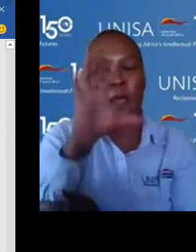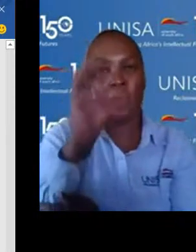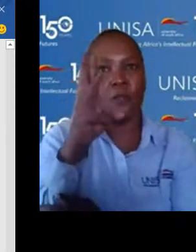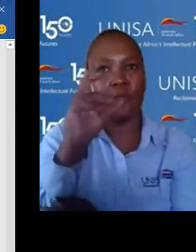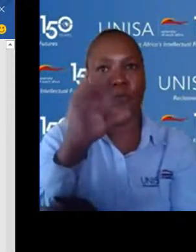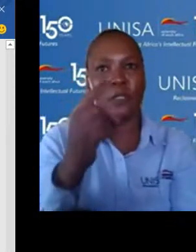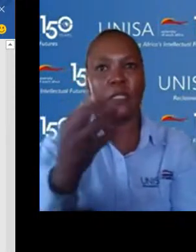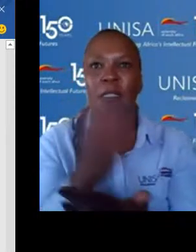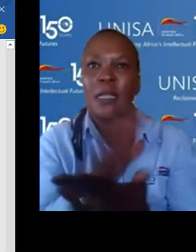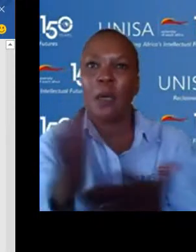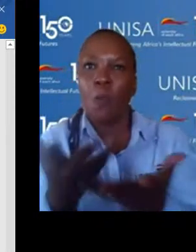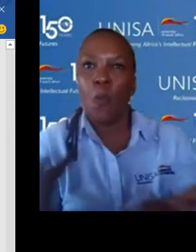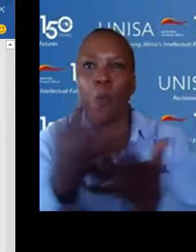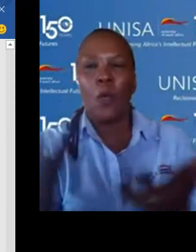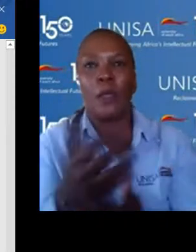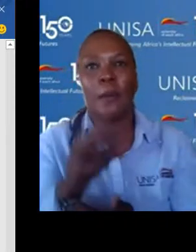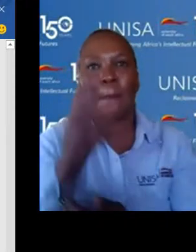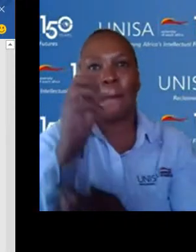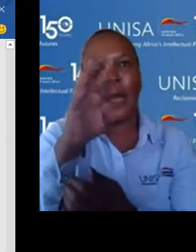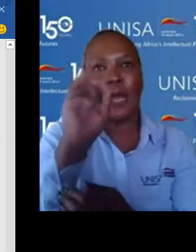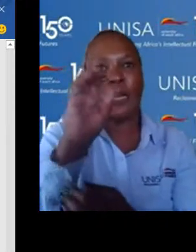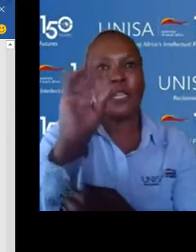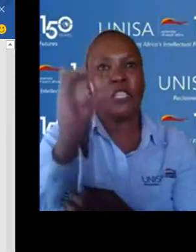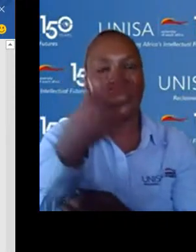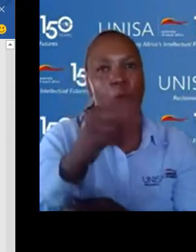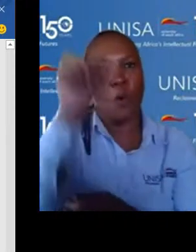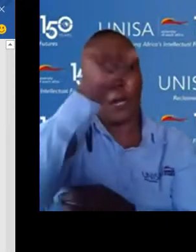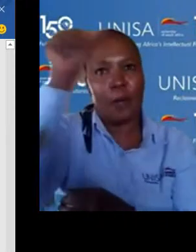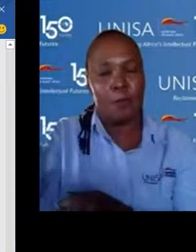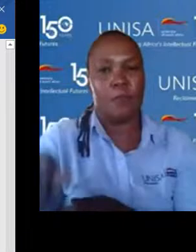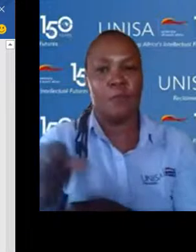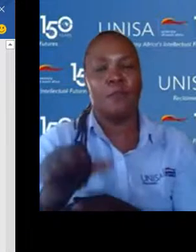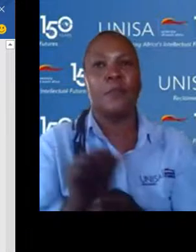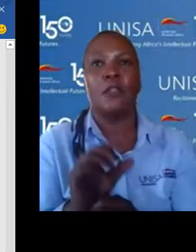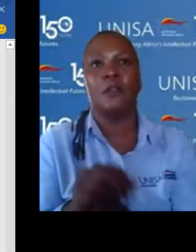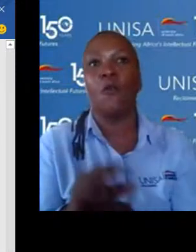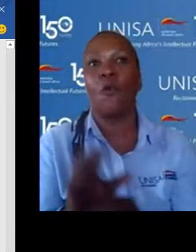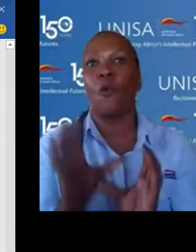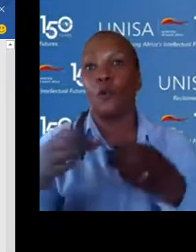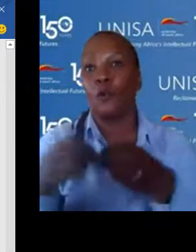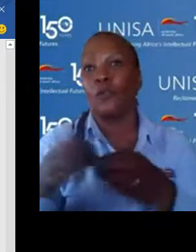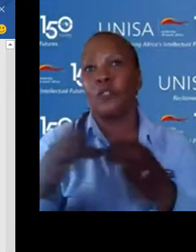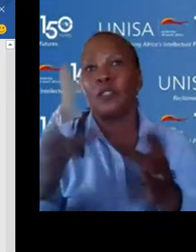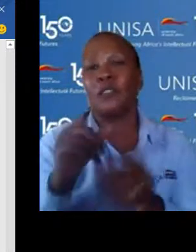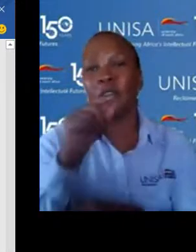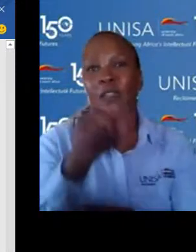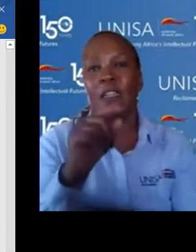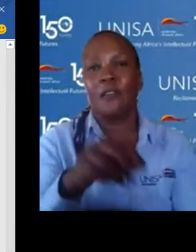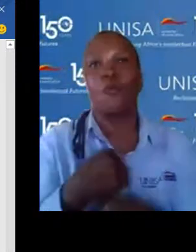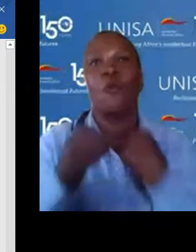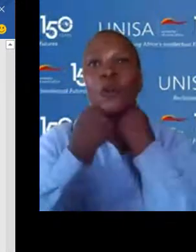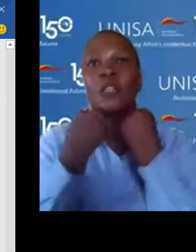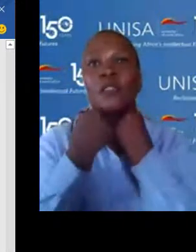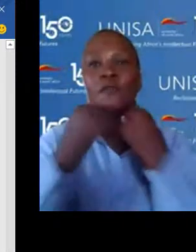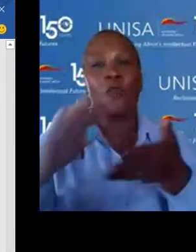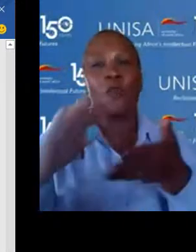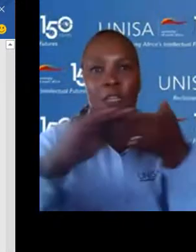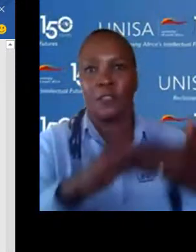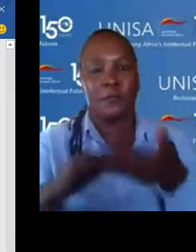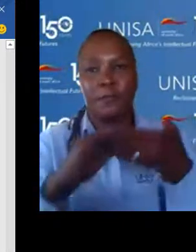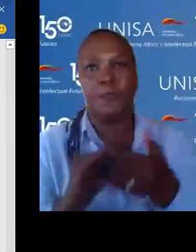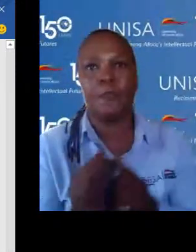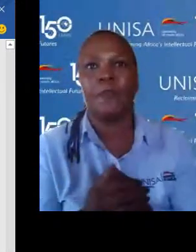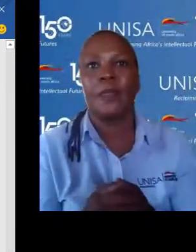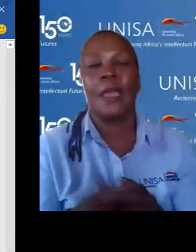and April for regional forums, and in August for the association. In August,